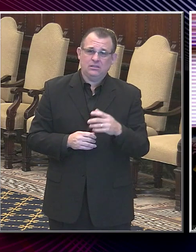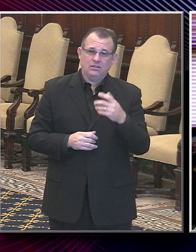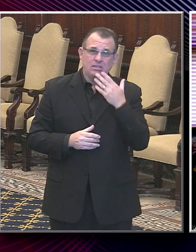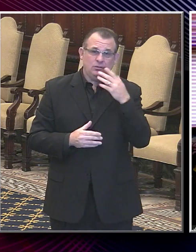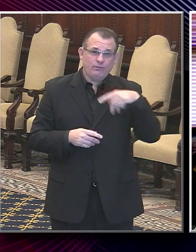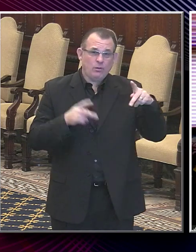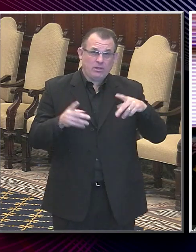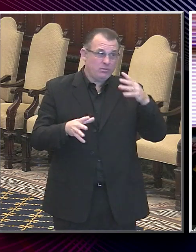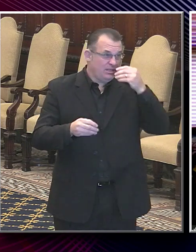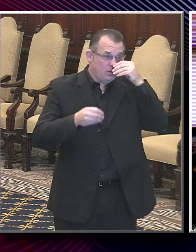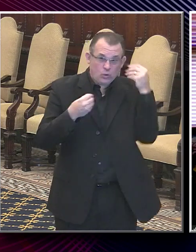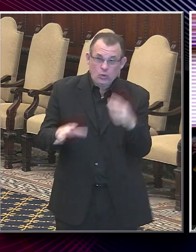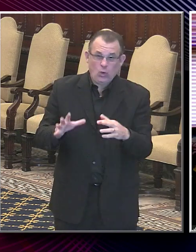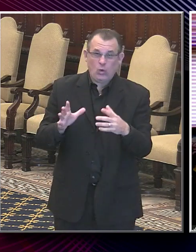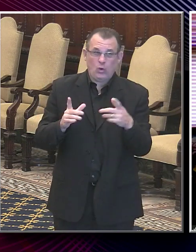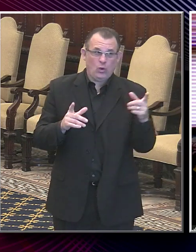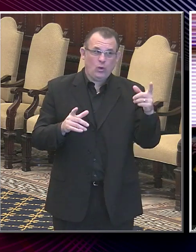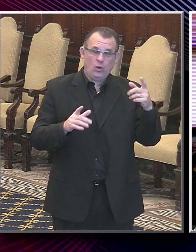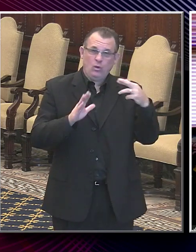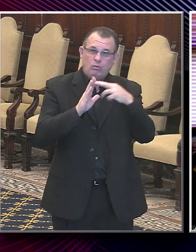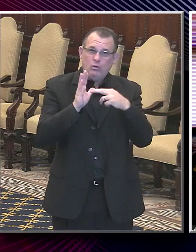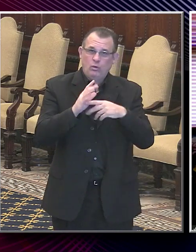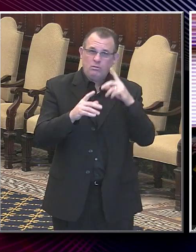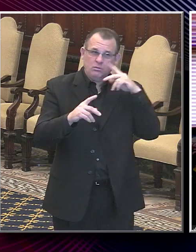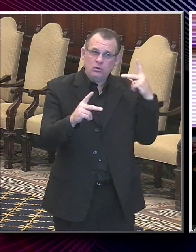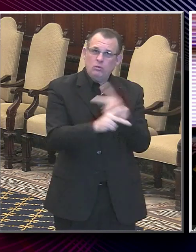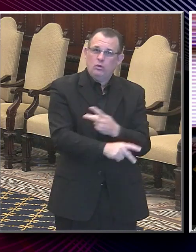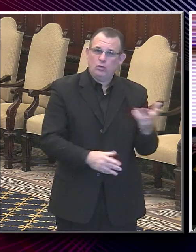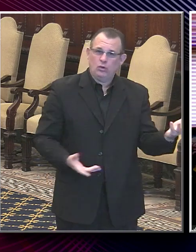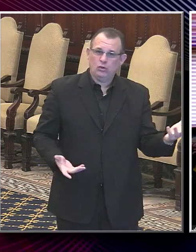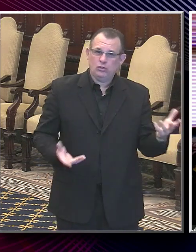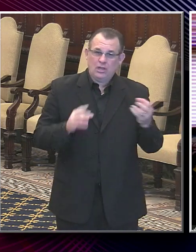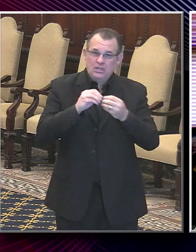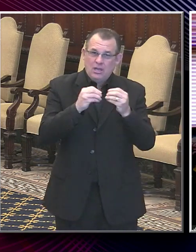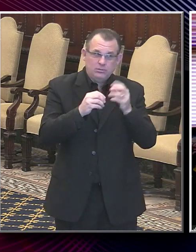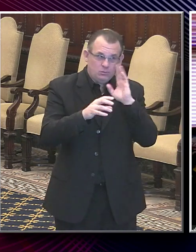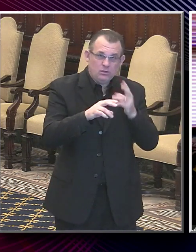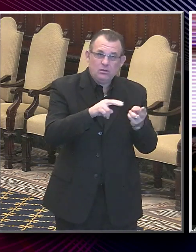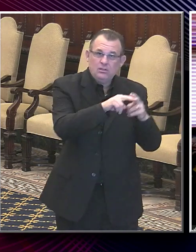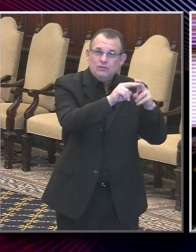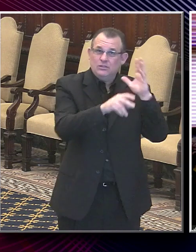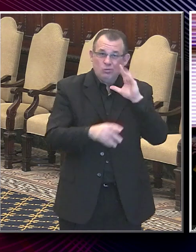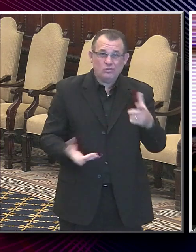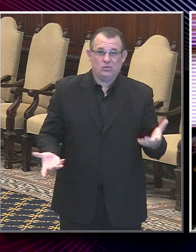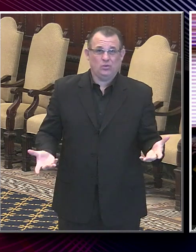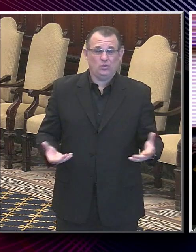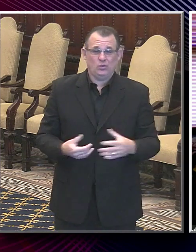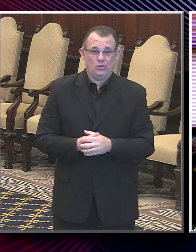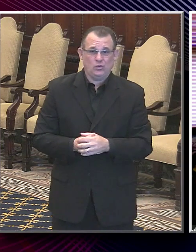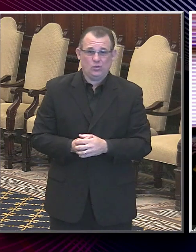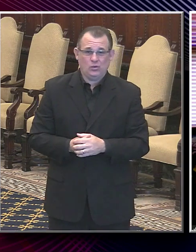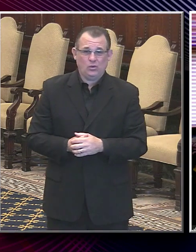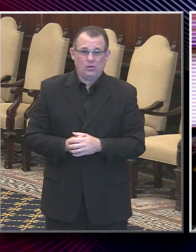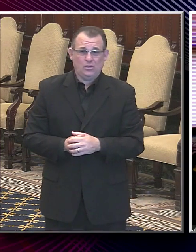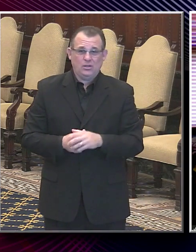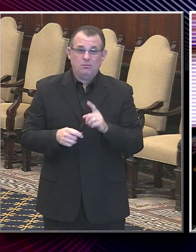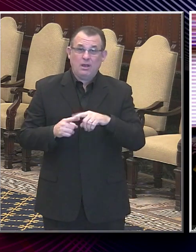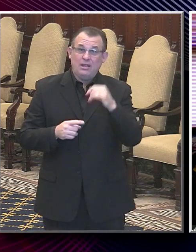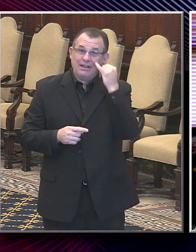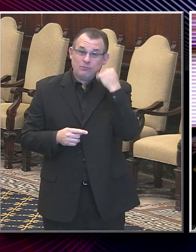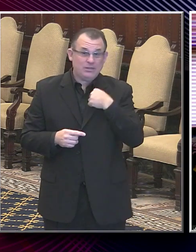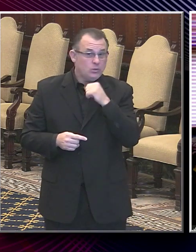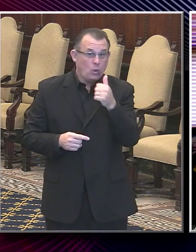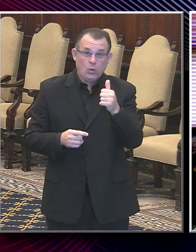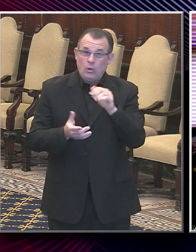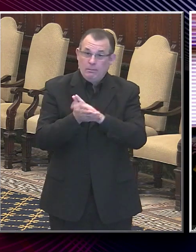doing what they're doing, that we can continue to drive down these numbers and get back into some normal rhythm. But if we don't get there, it's going to be their